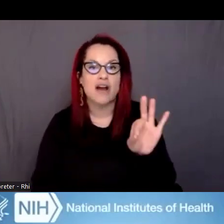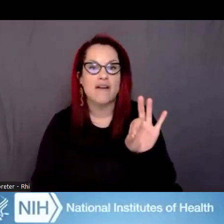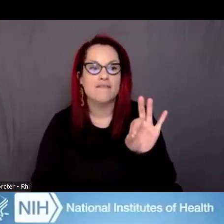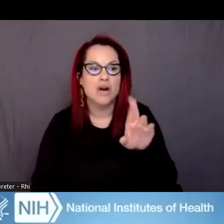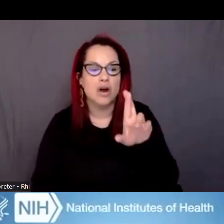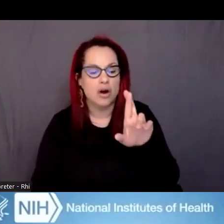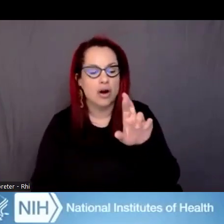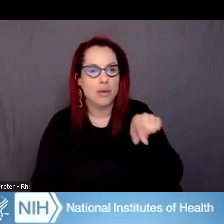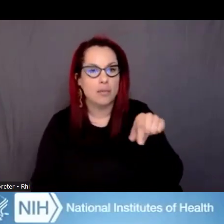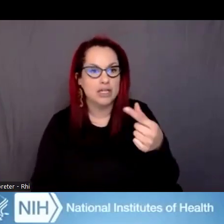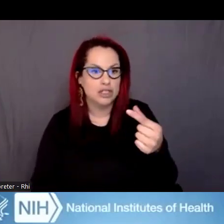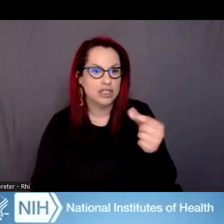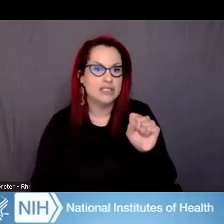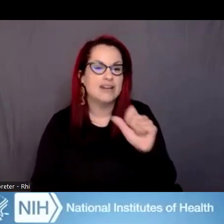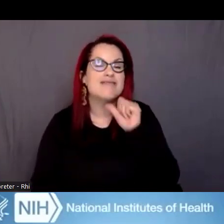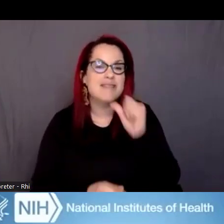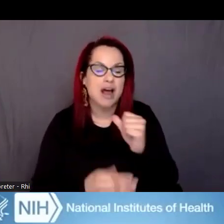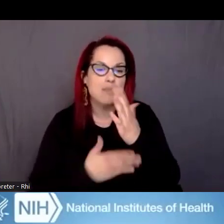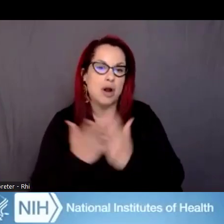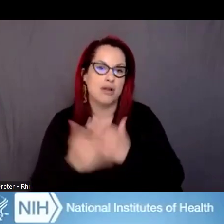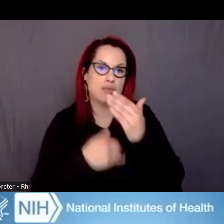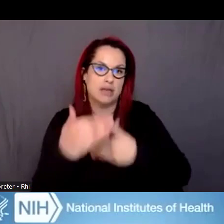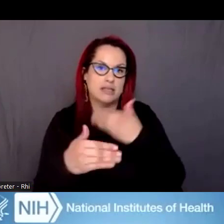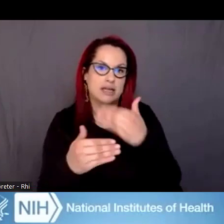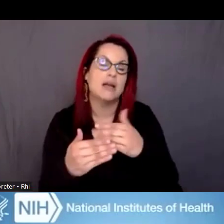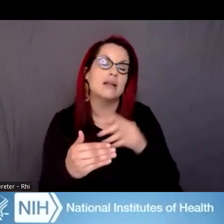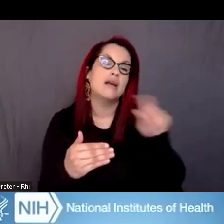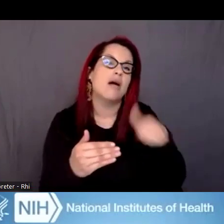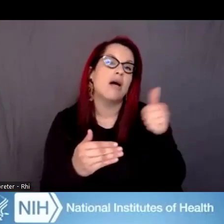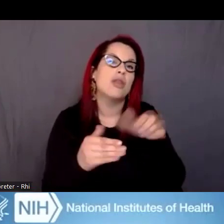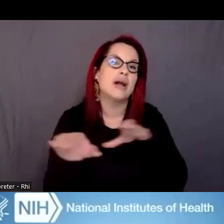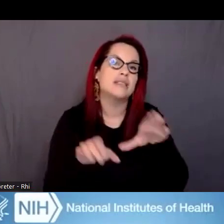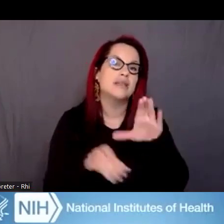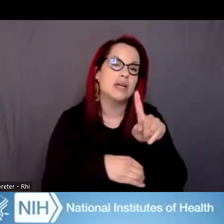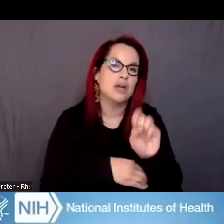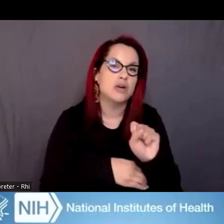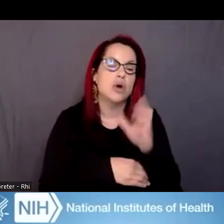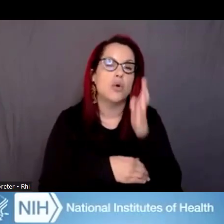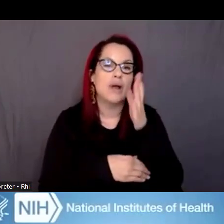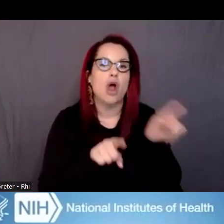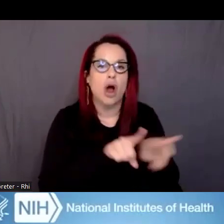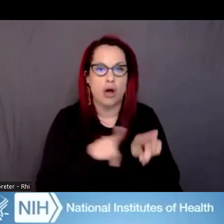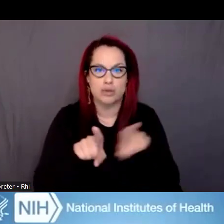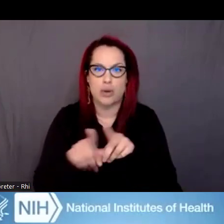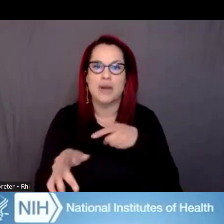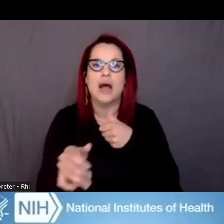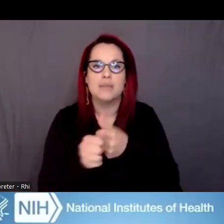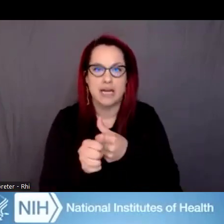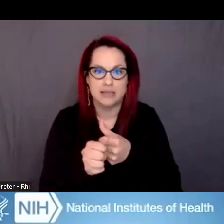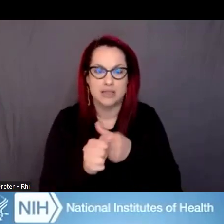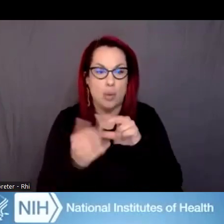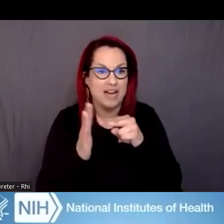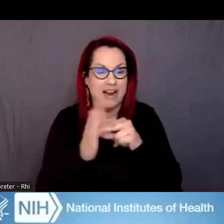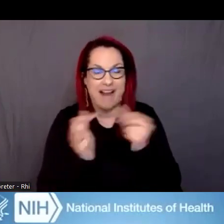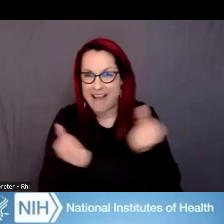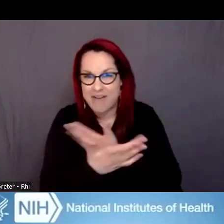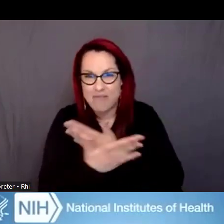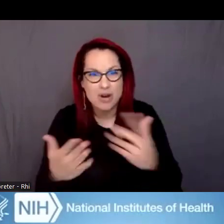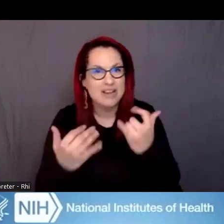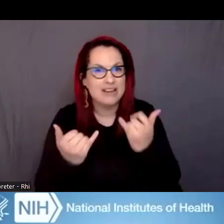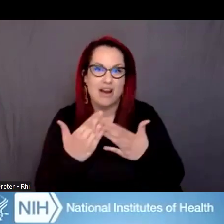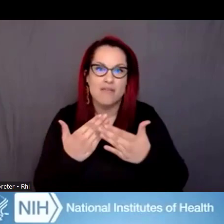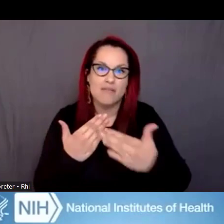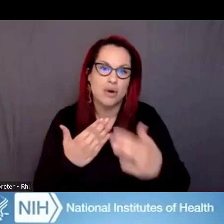that are not part of the process and all of the other activity codes will also be updated so that everything going forward for